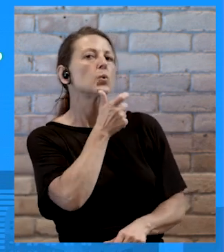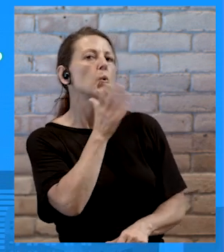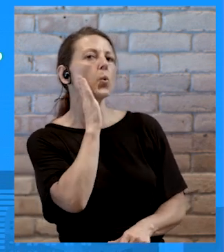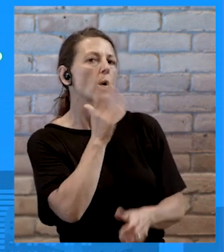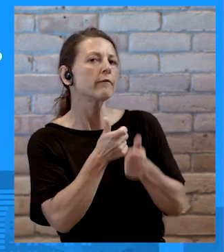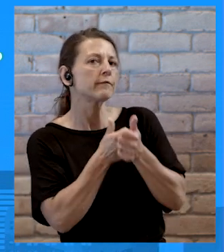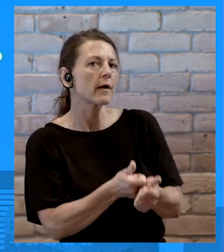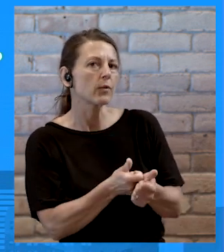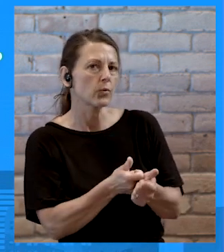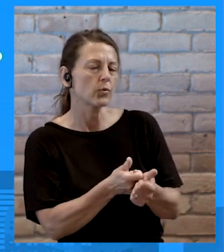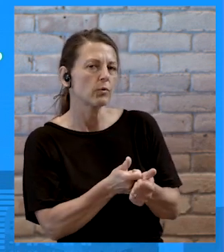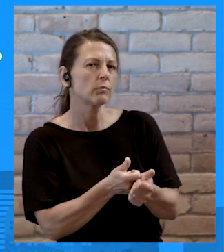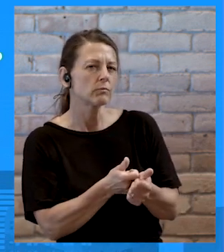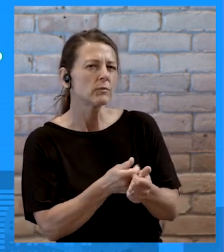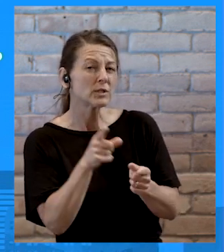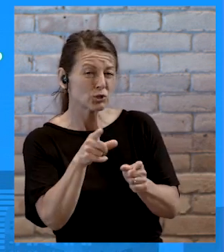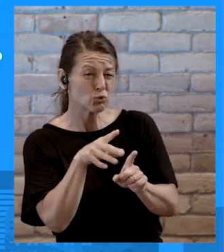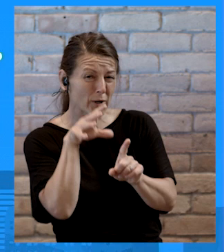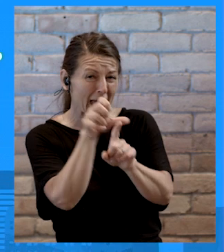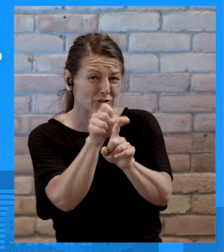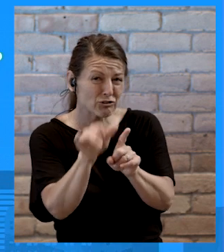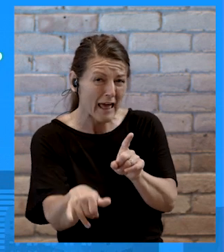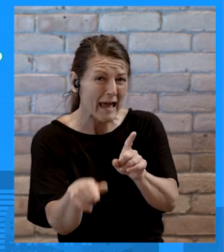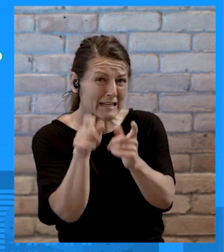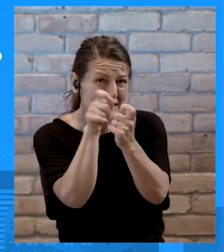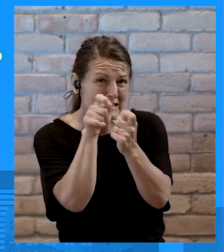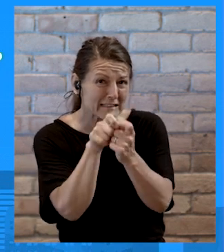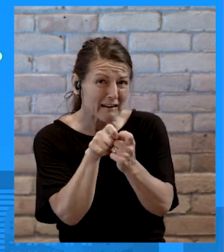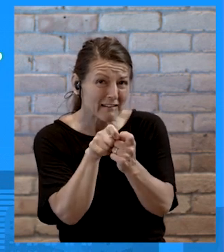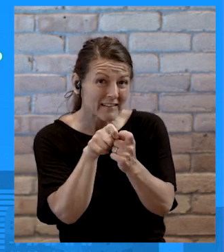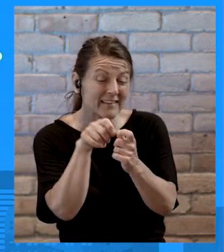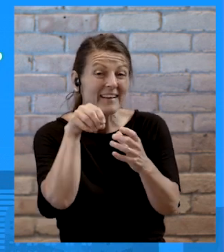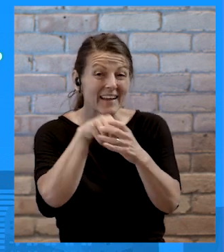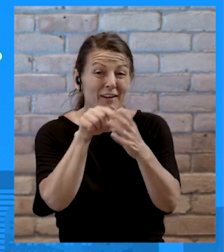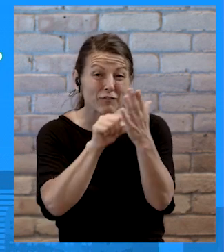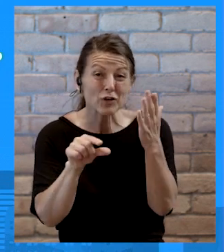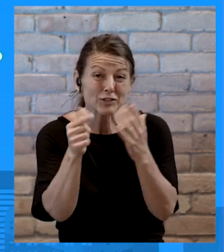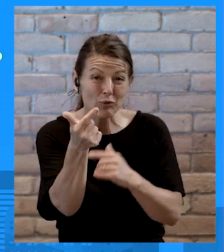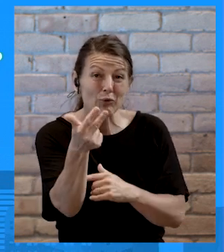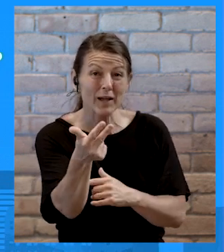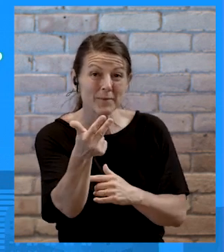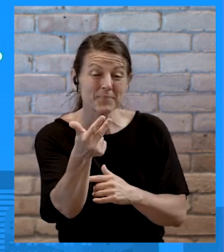Jesus knows his sheep. Did you catch that little detail in verse 3? That he